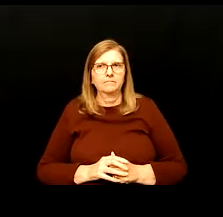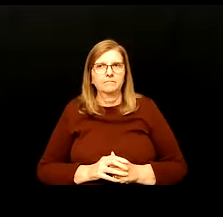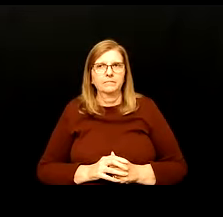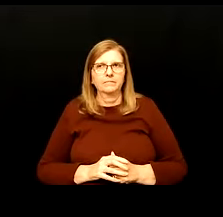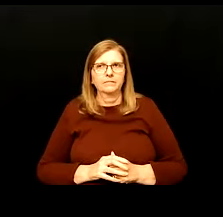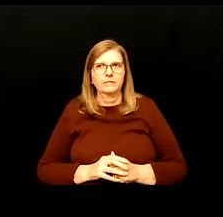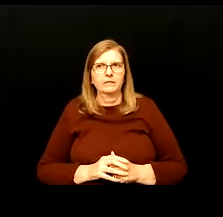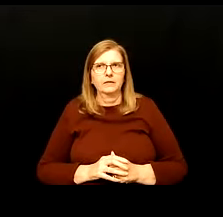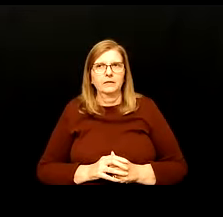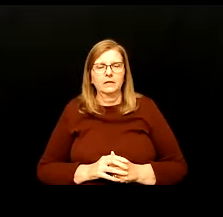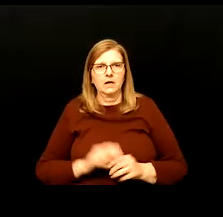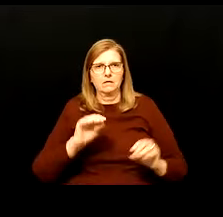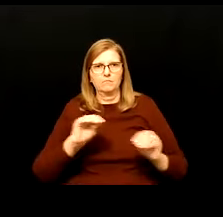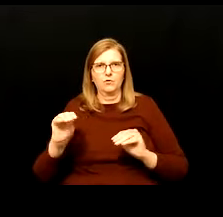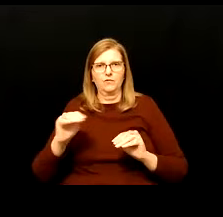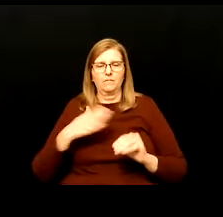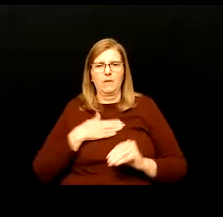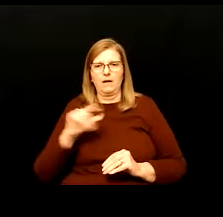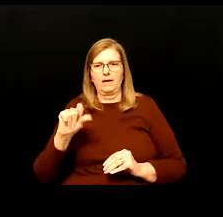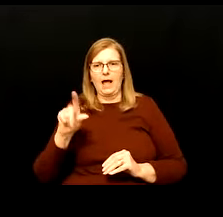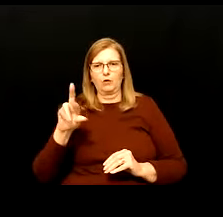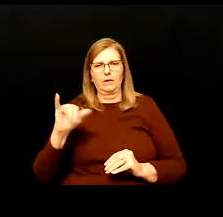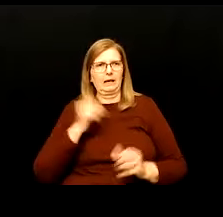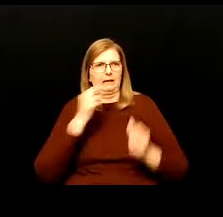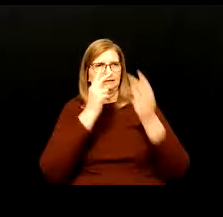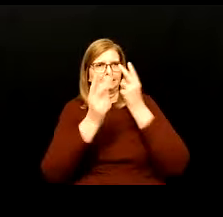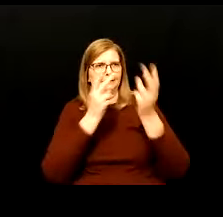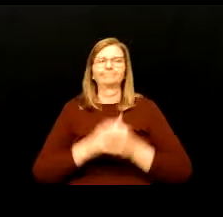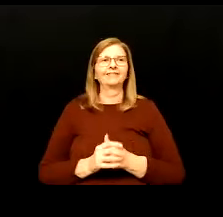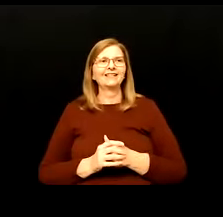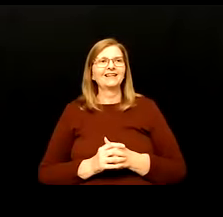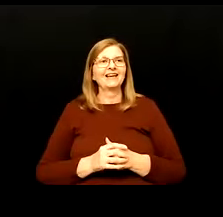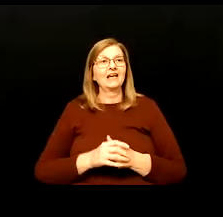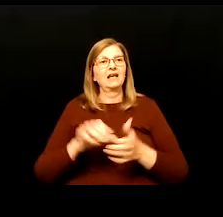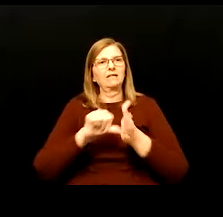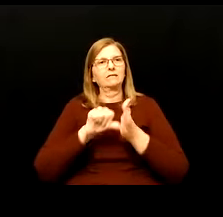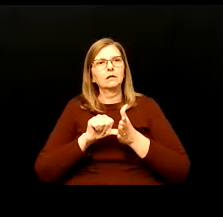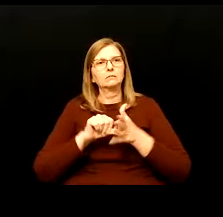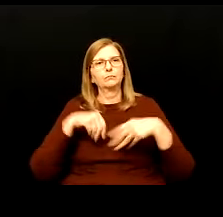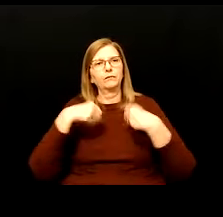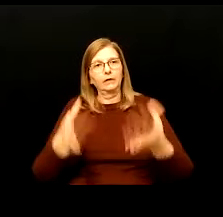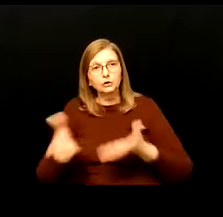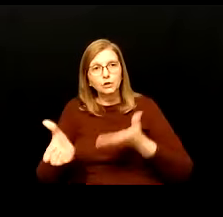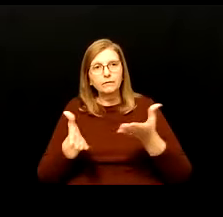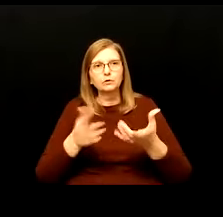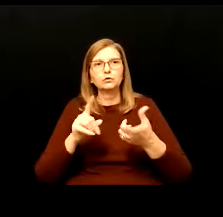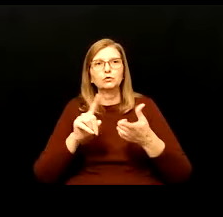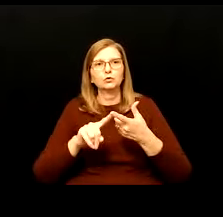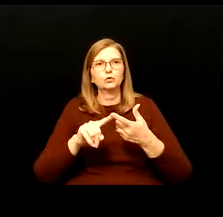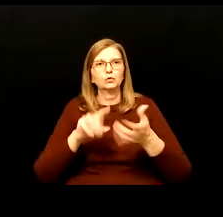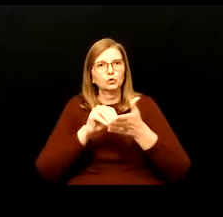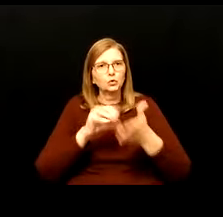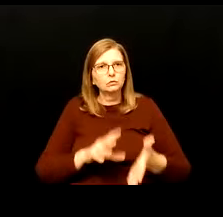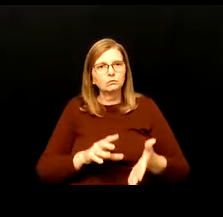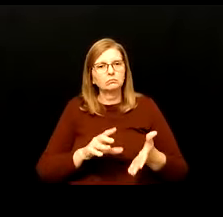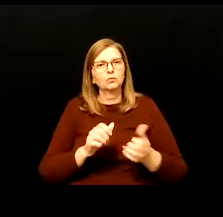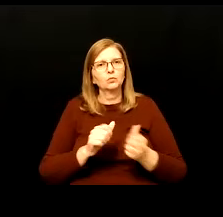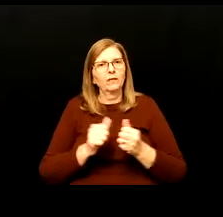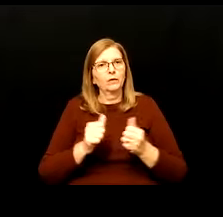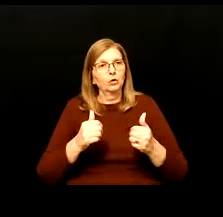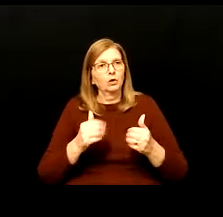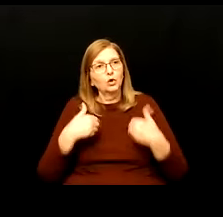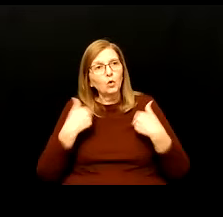gallery over there so I can see everything. But it emphasizes the provision of services to services and youth with disabilities